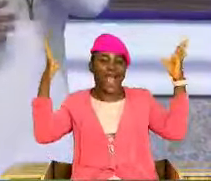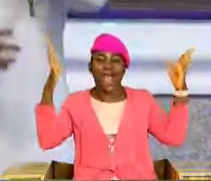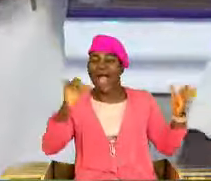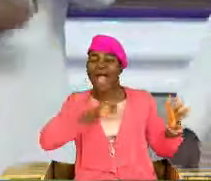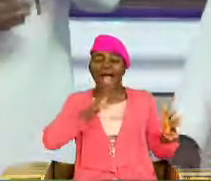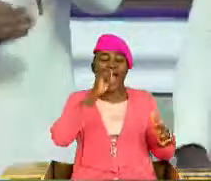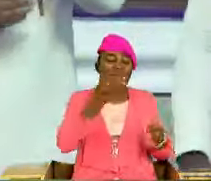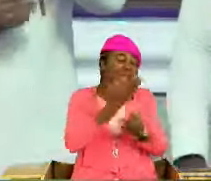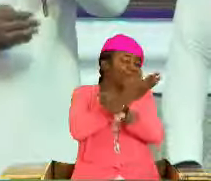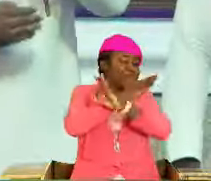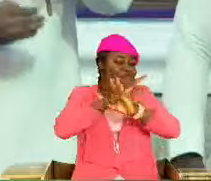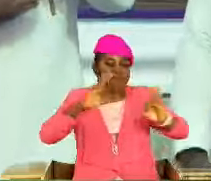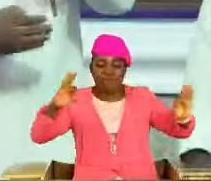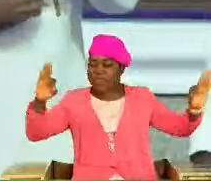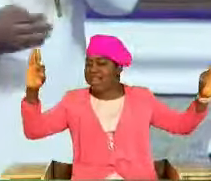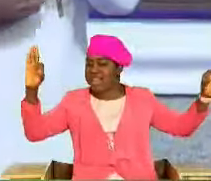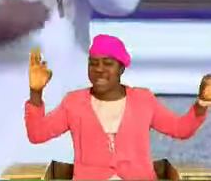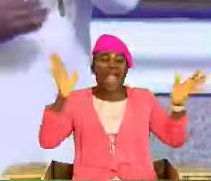hallelu